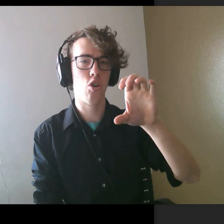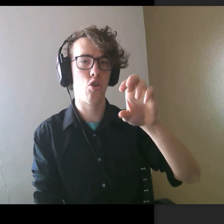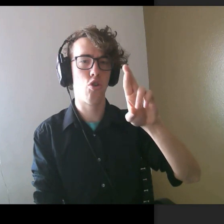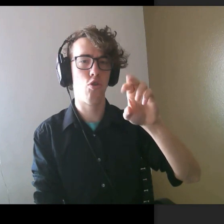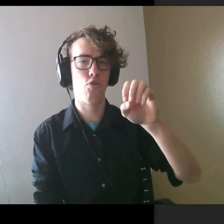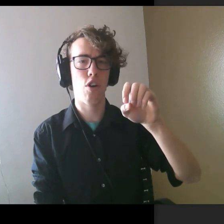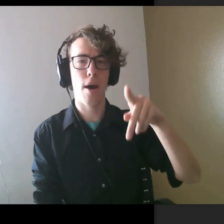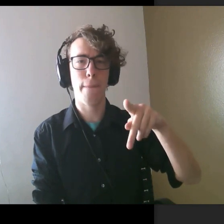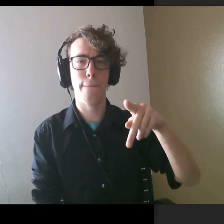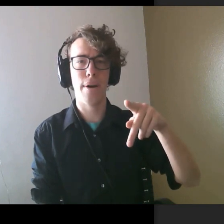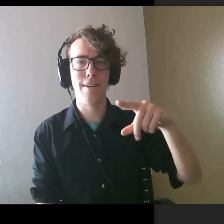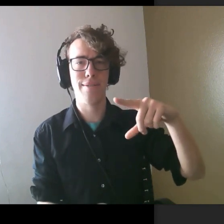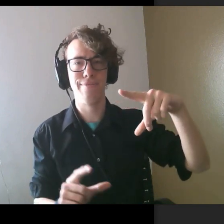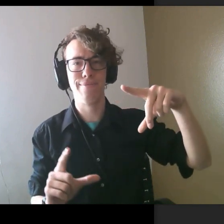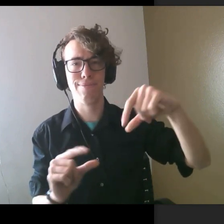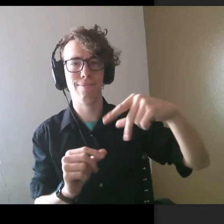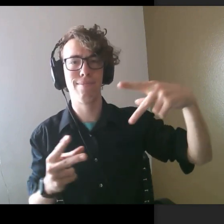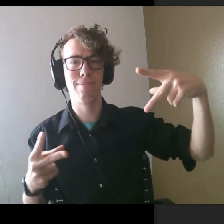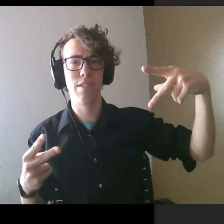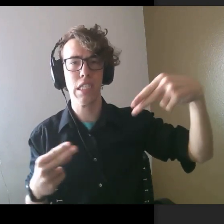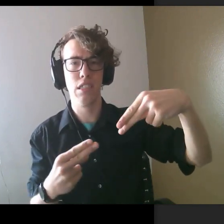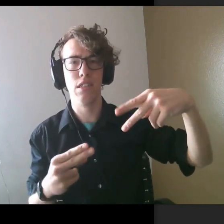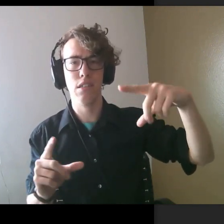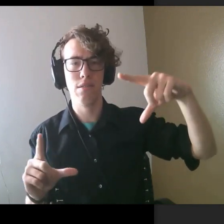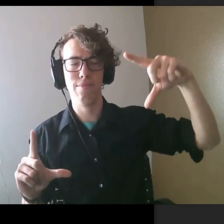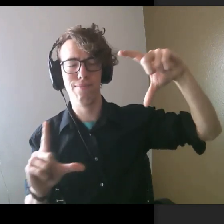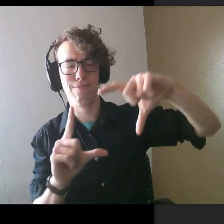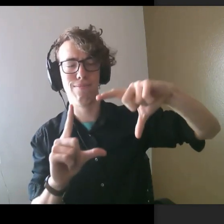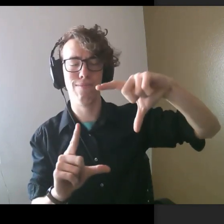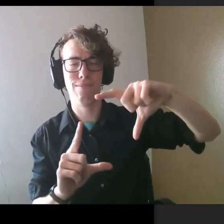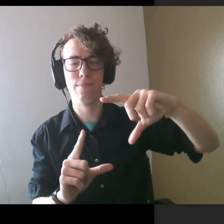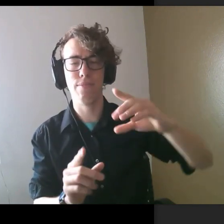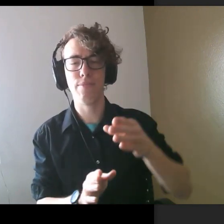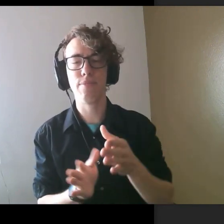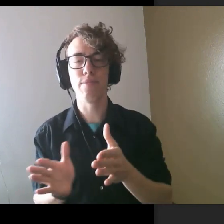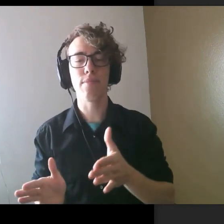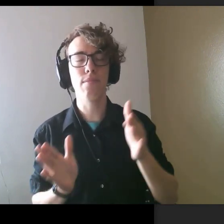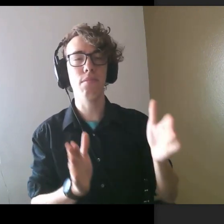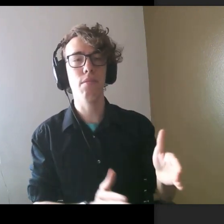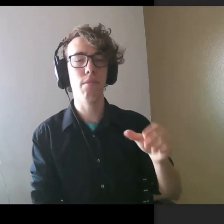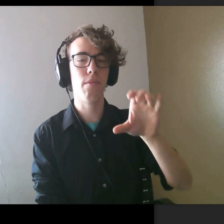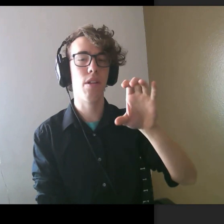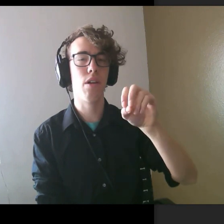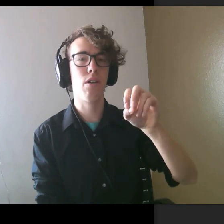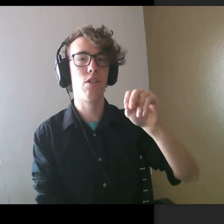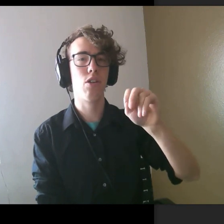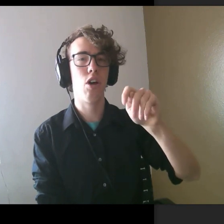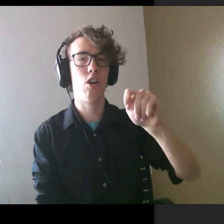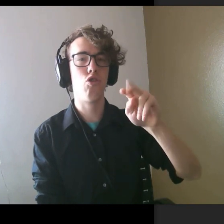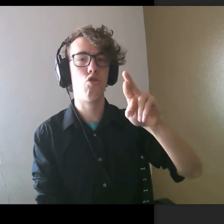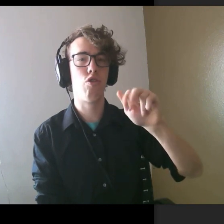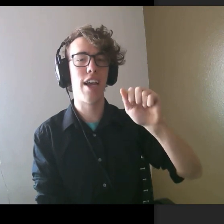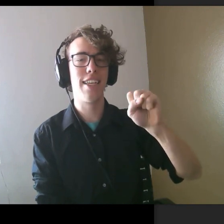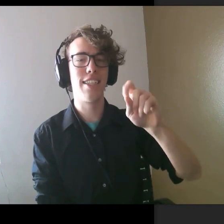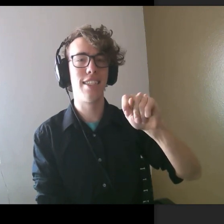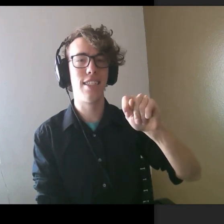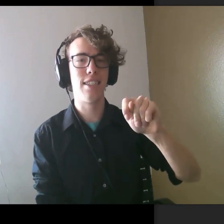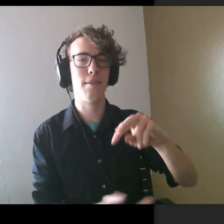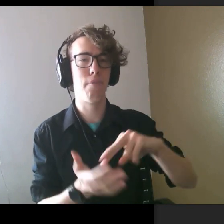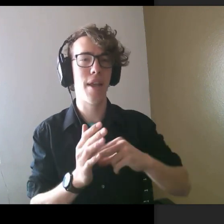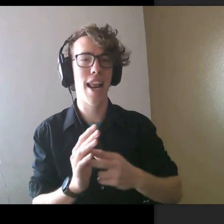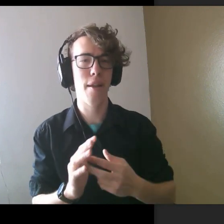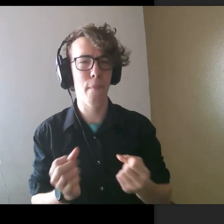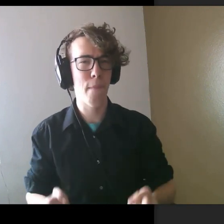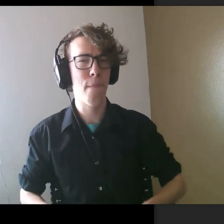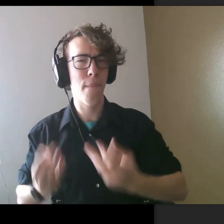Contrast. Contrast does blacks and whites together. So it's going to determine if you have lots of blacks and whites all at once, or if you